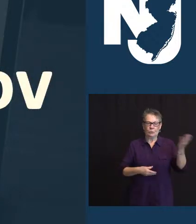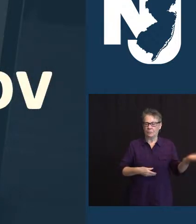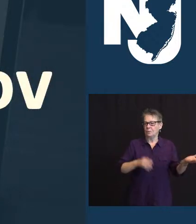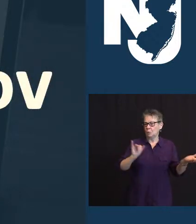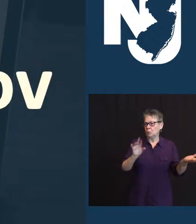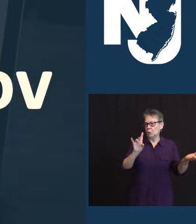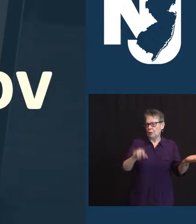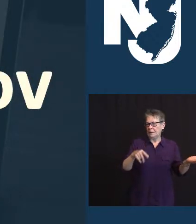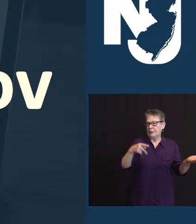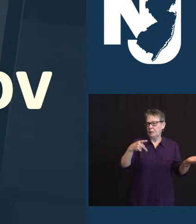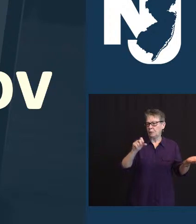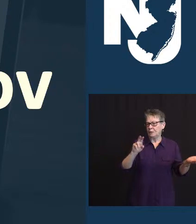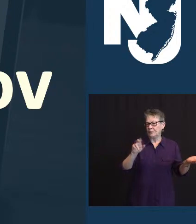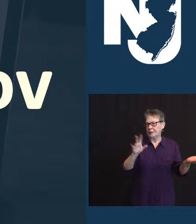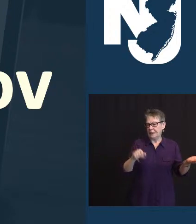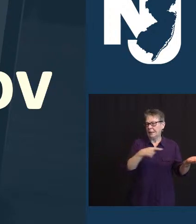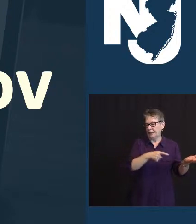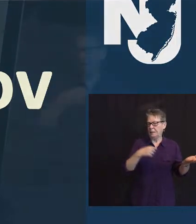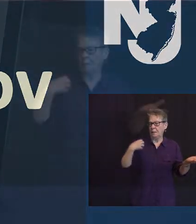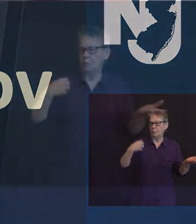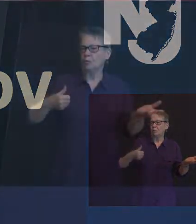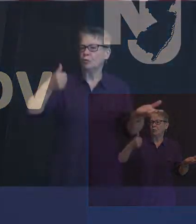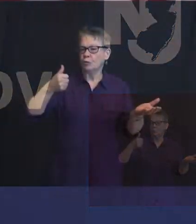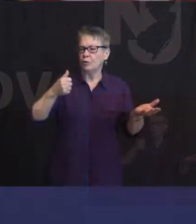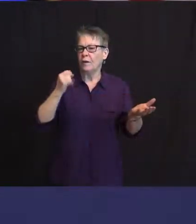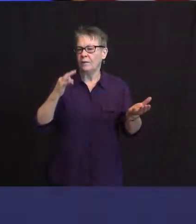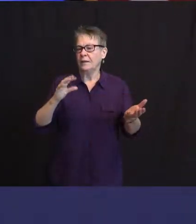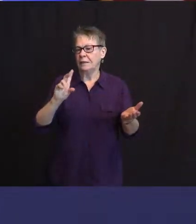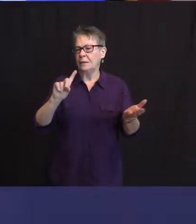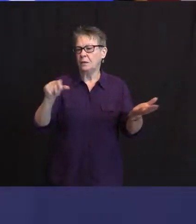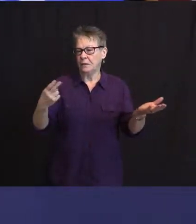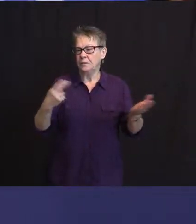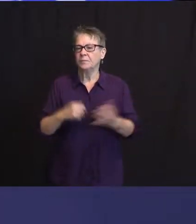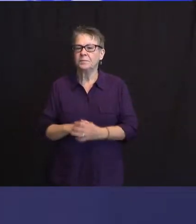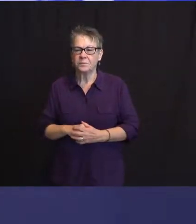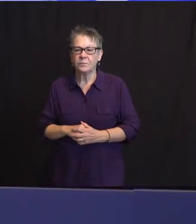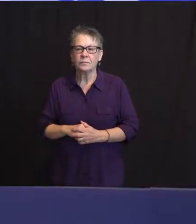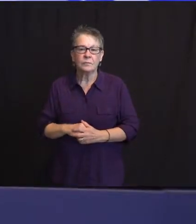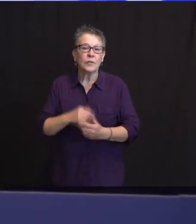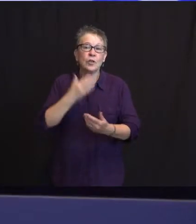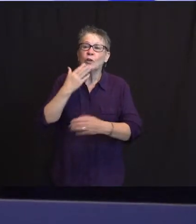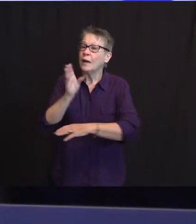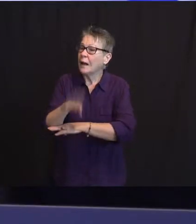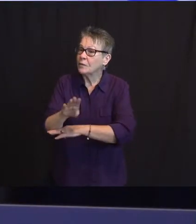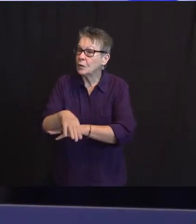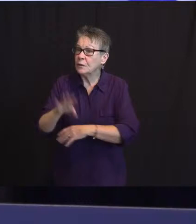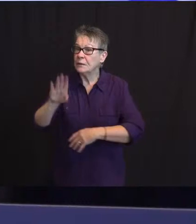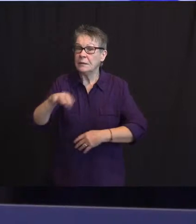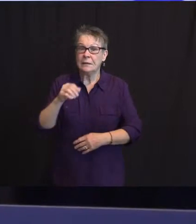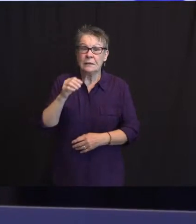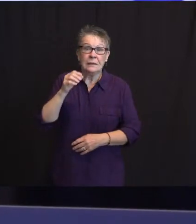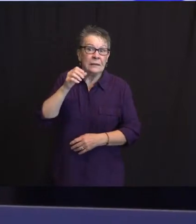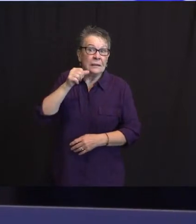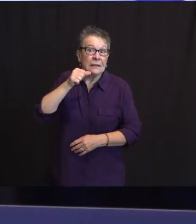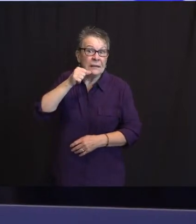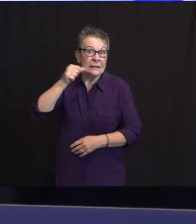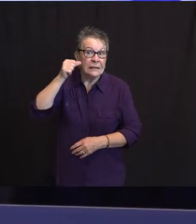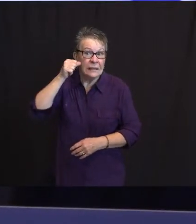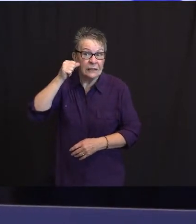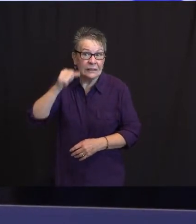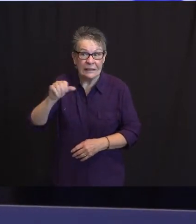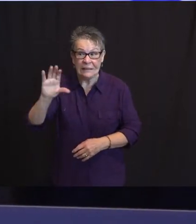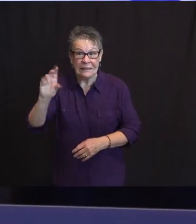Health, Judy Persichilli. Thank you, Governor, and good afternoon. Well, yesterday, the CDC's Advisory Committee on